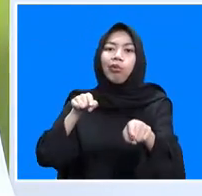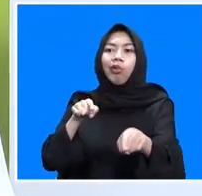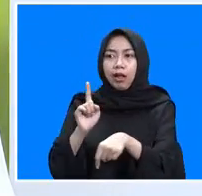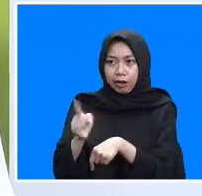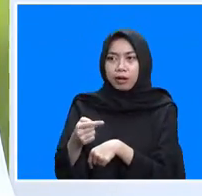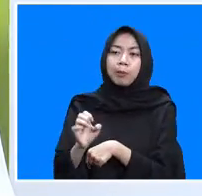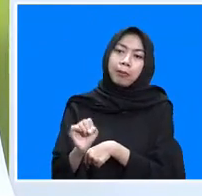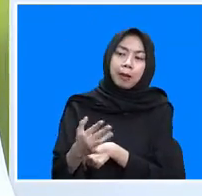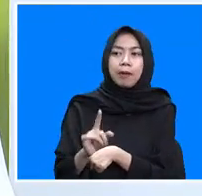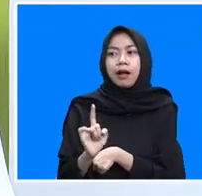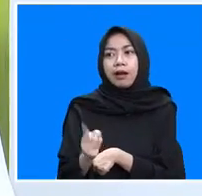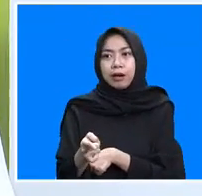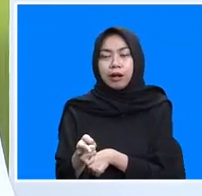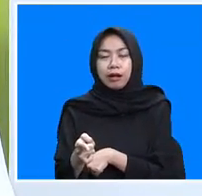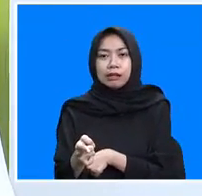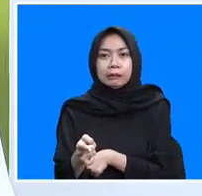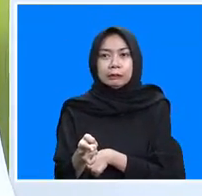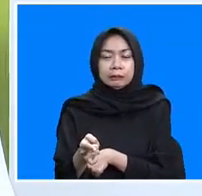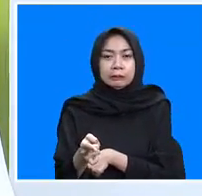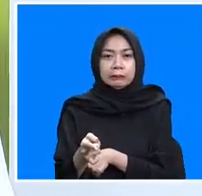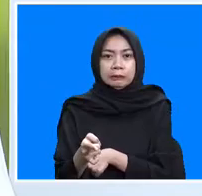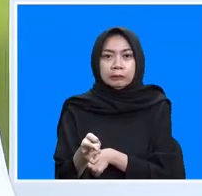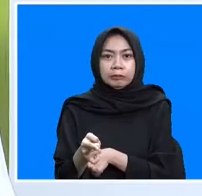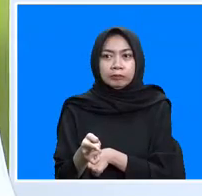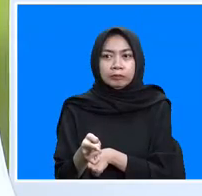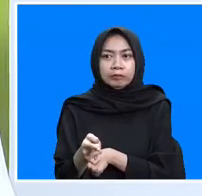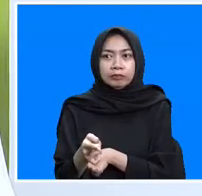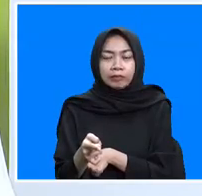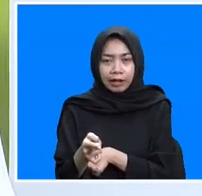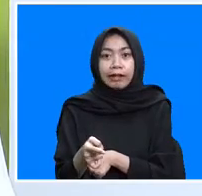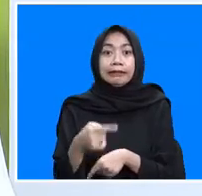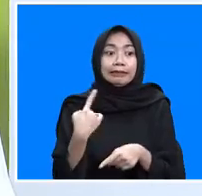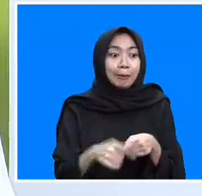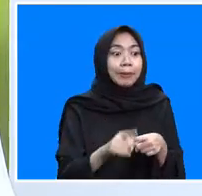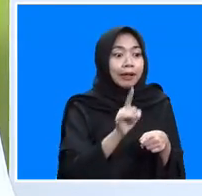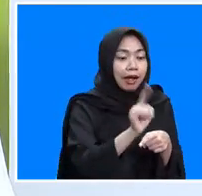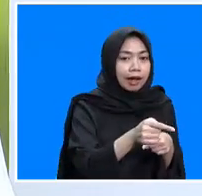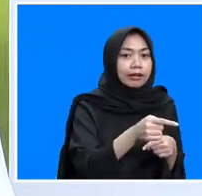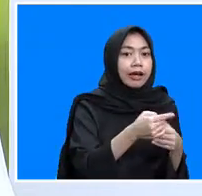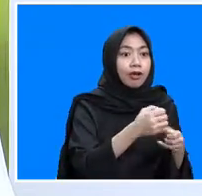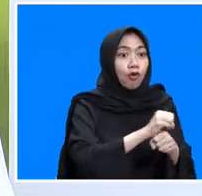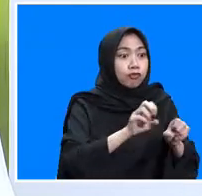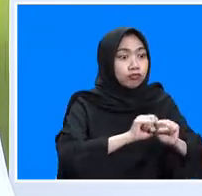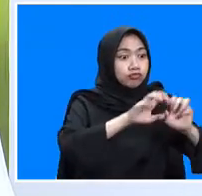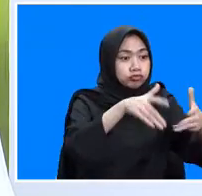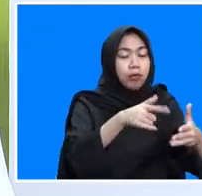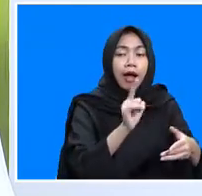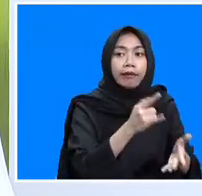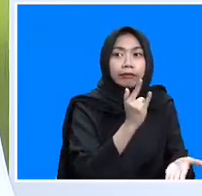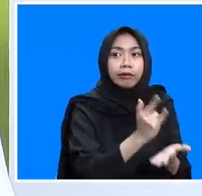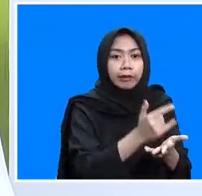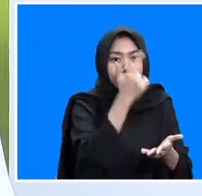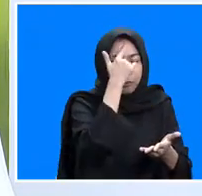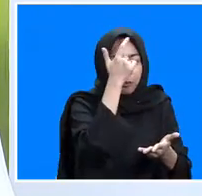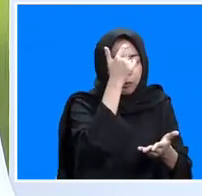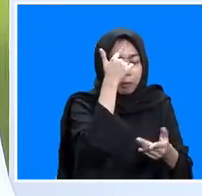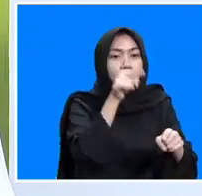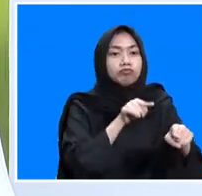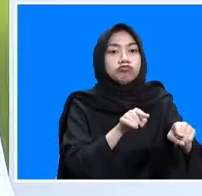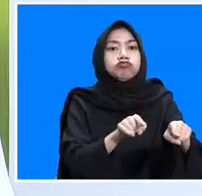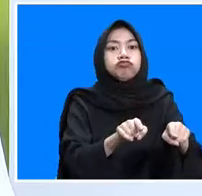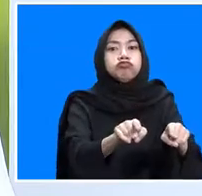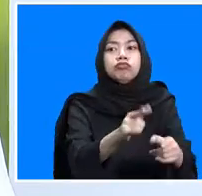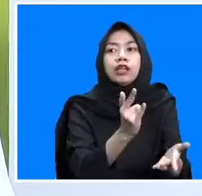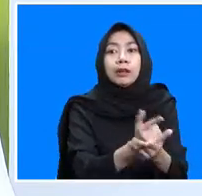offset by some schools that actually accelerated their learning during that period. And that was because the discrepancy in terms